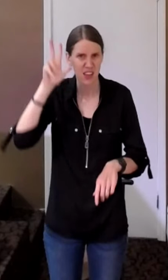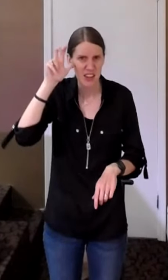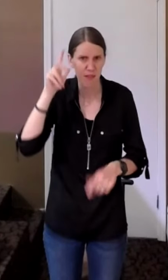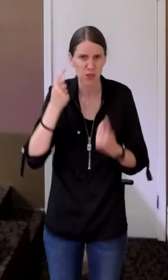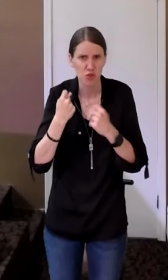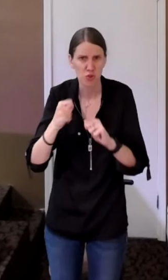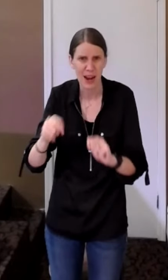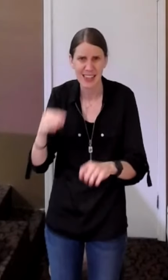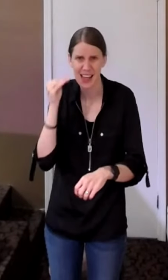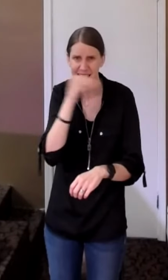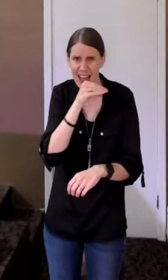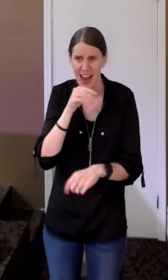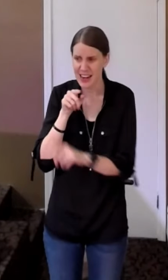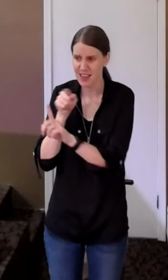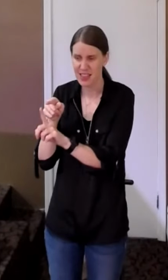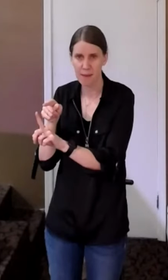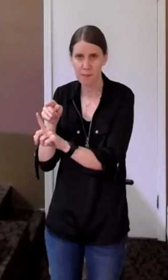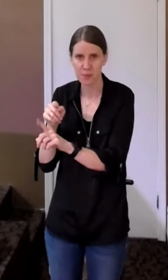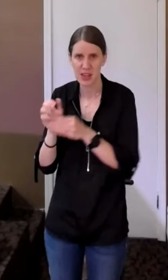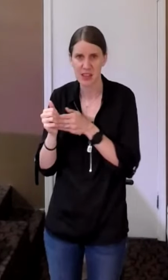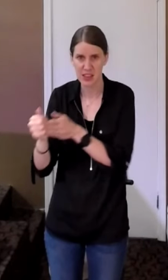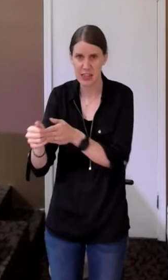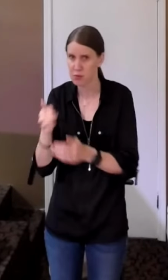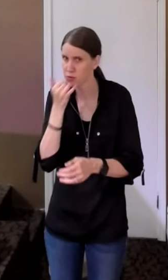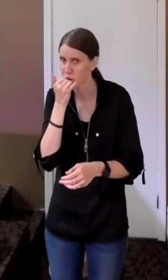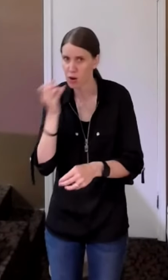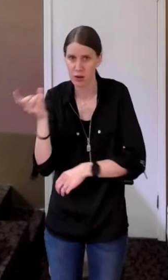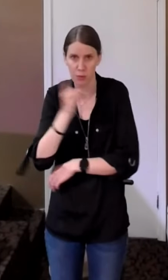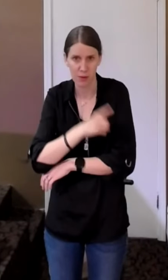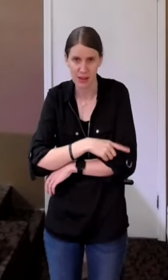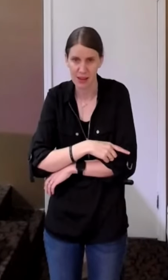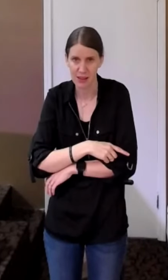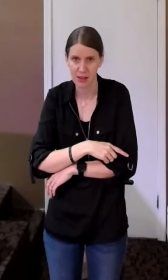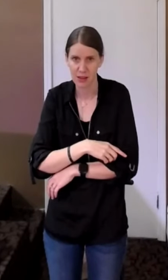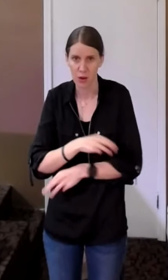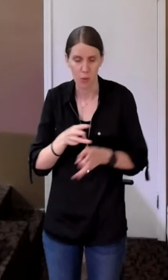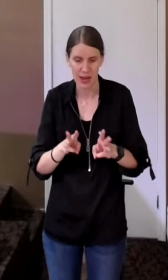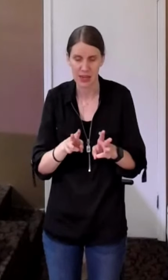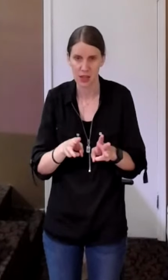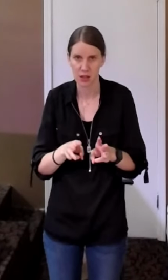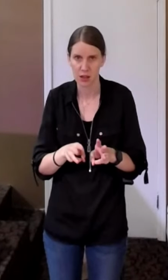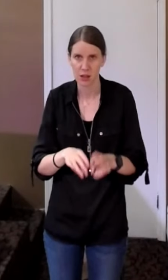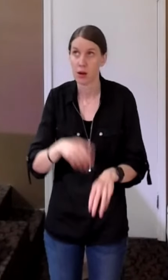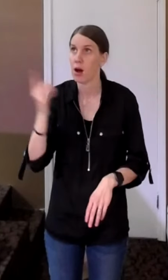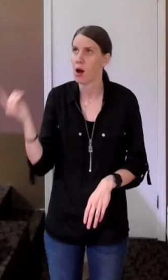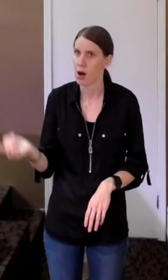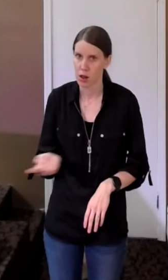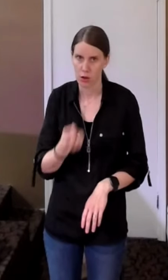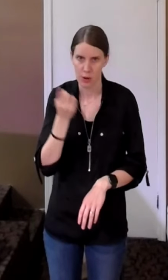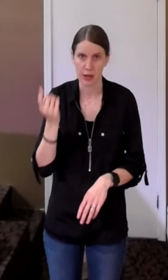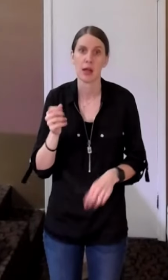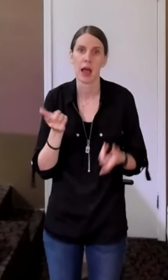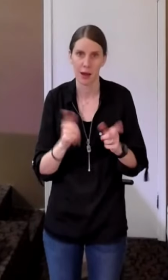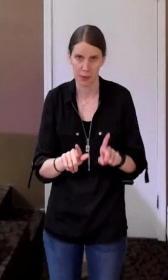to deceive them, trying to lead them astray every moment of every day. All of